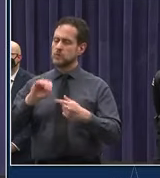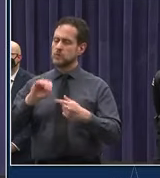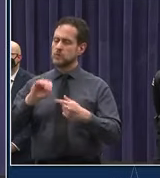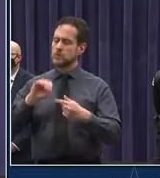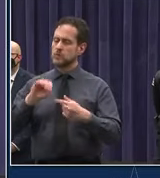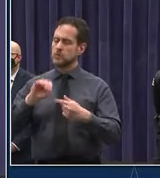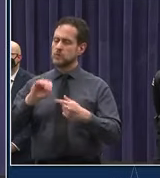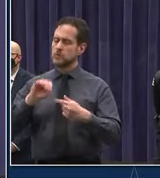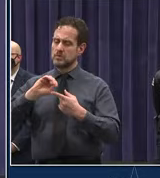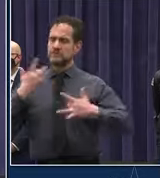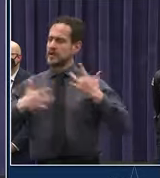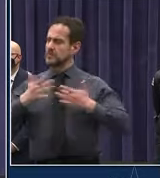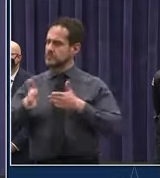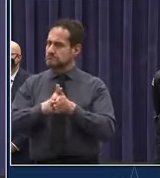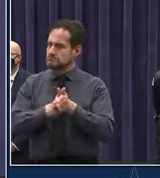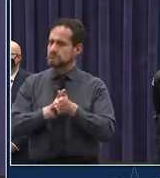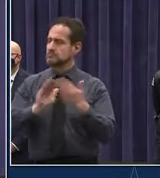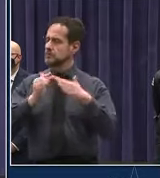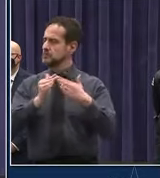the opportunities that are there